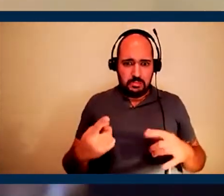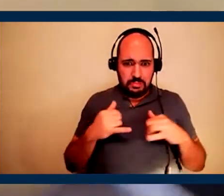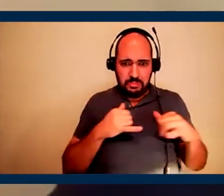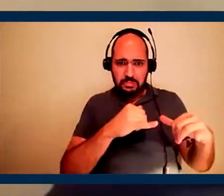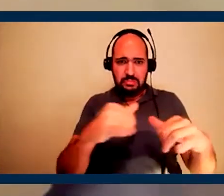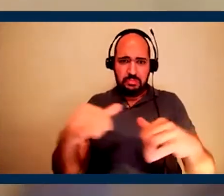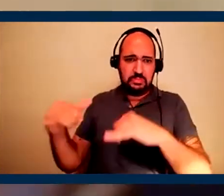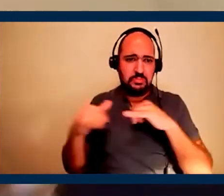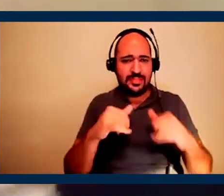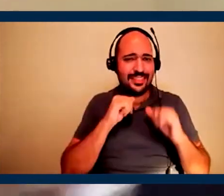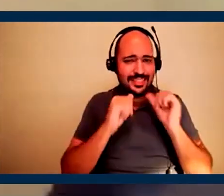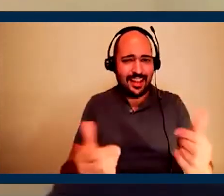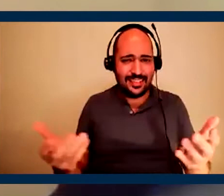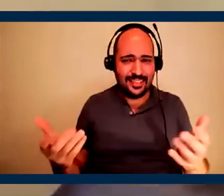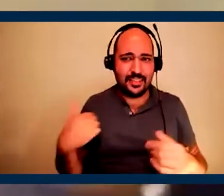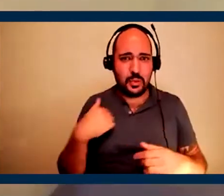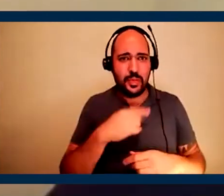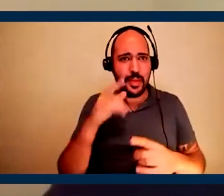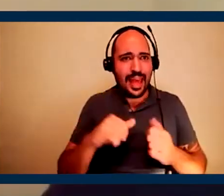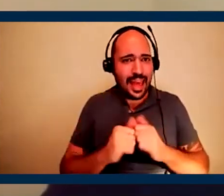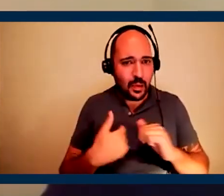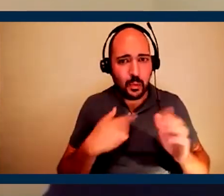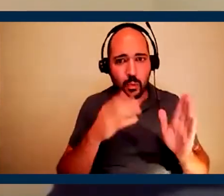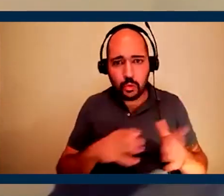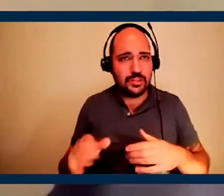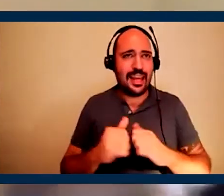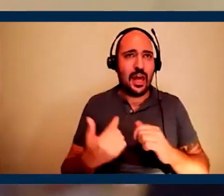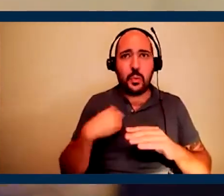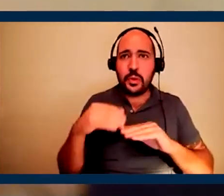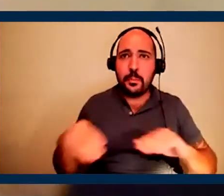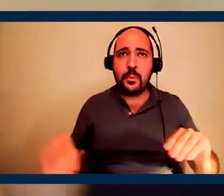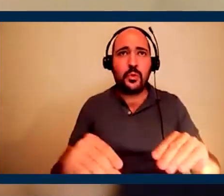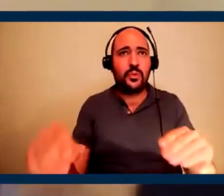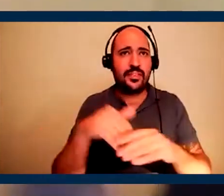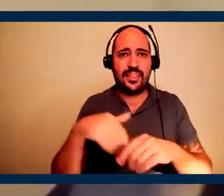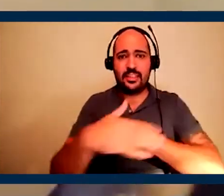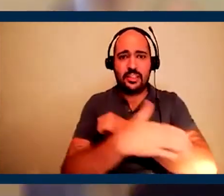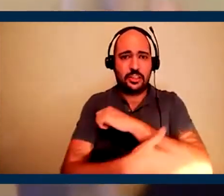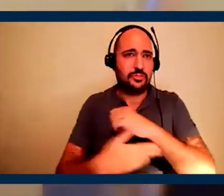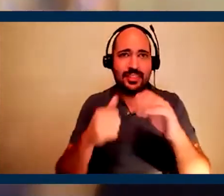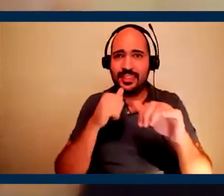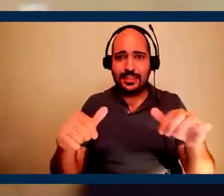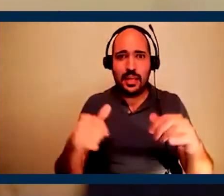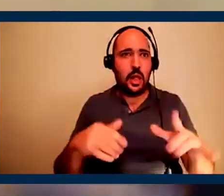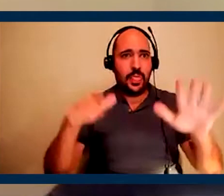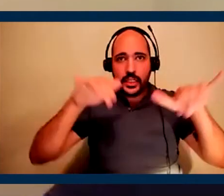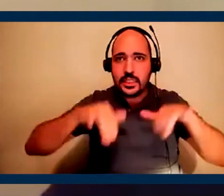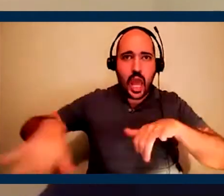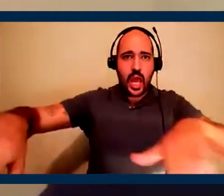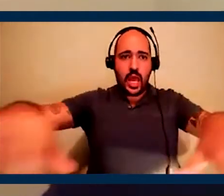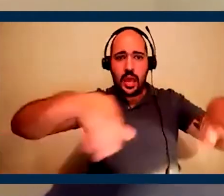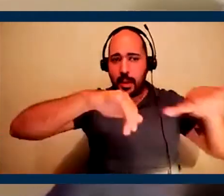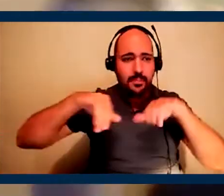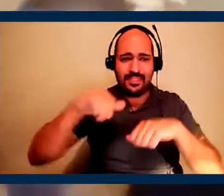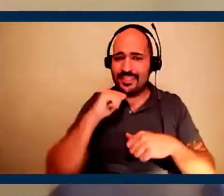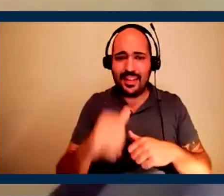how we organize, when we think about how we move, when we think about our existence in this country, it is not all in the same way. So when we